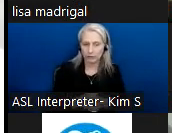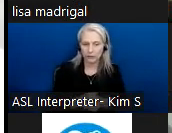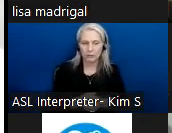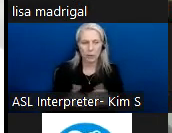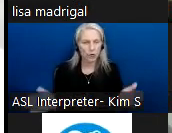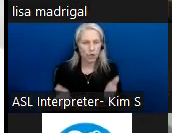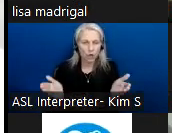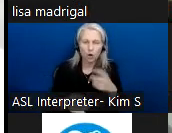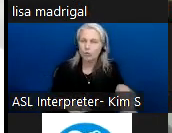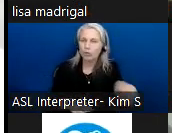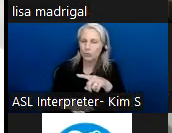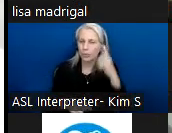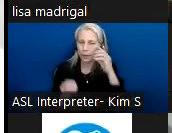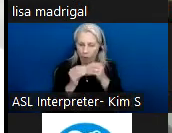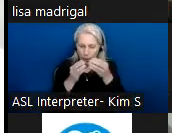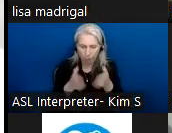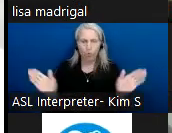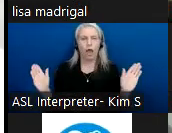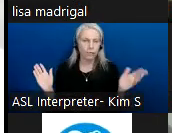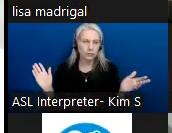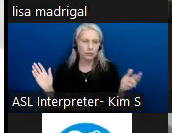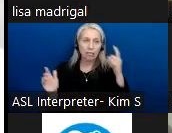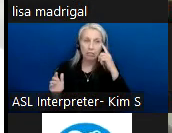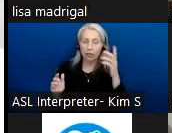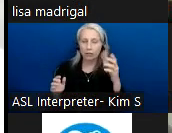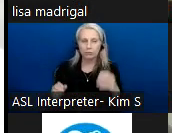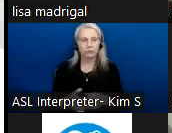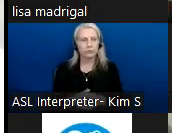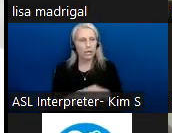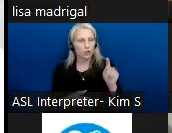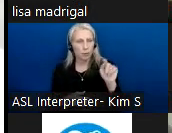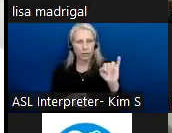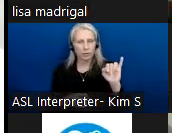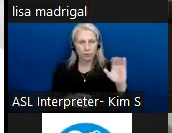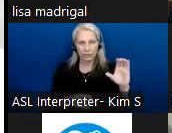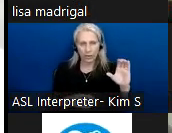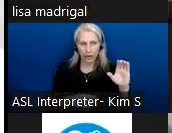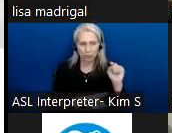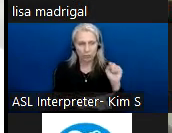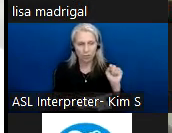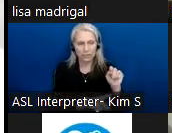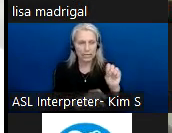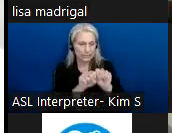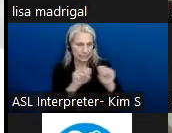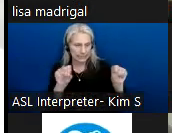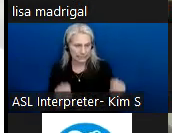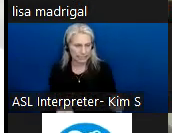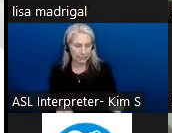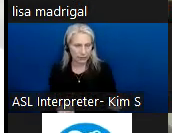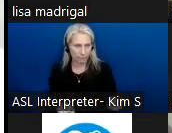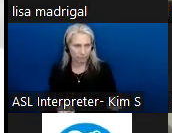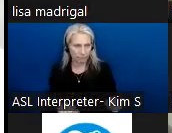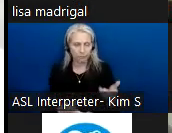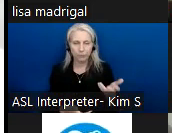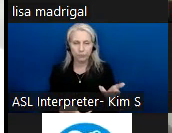think more broadly about that, and thinking about trauma-informed care as a system, trauma-informed